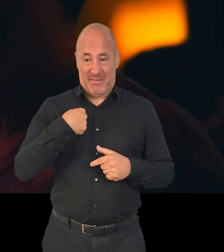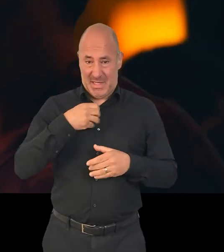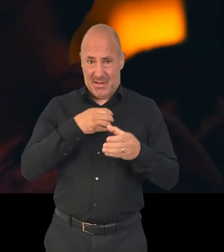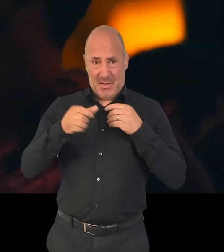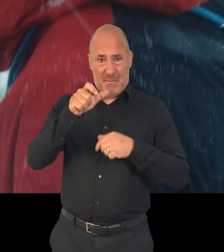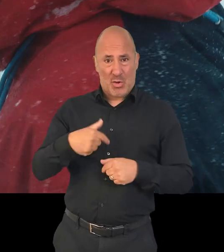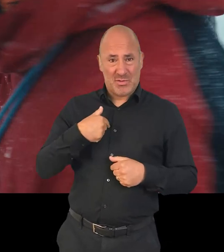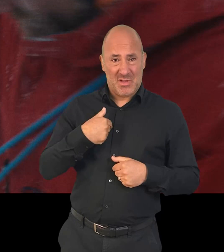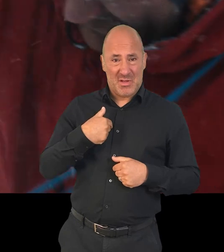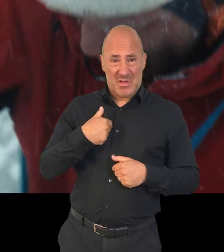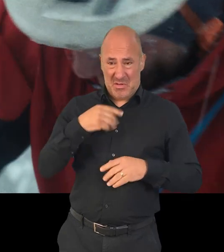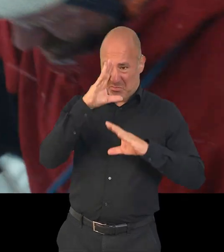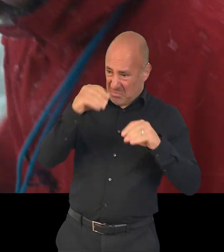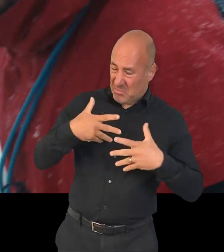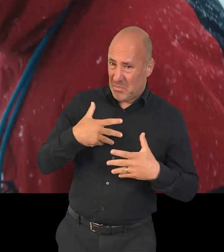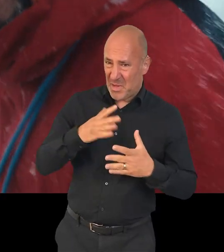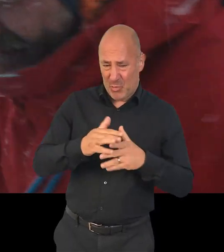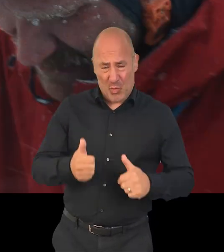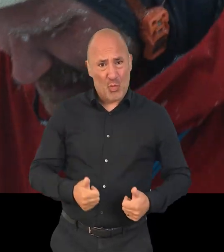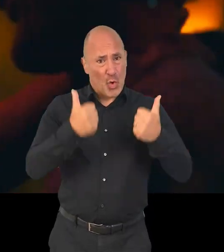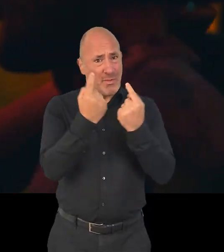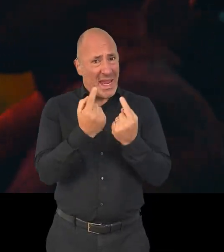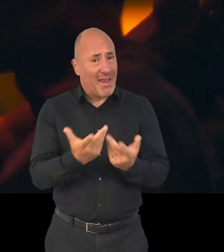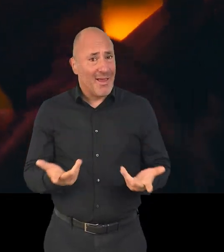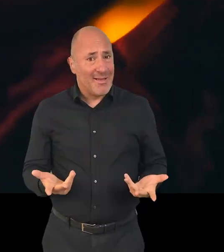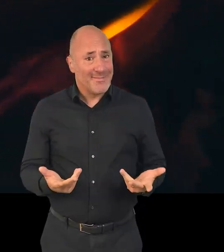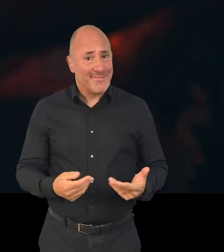That if I can be that for someone else, then that's a really positive thing to do.